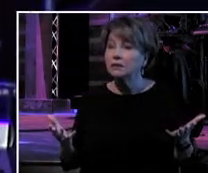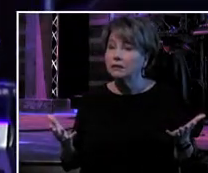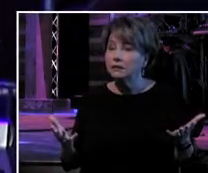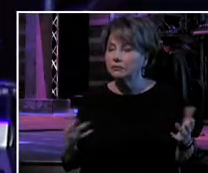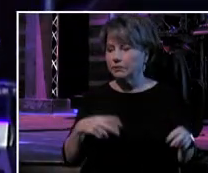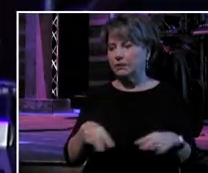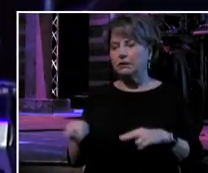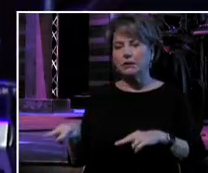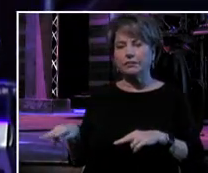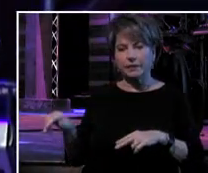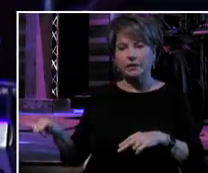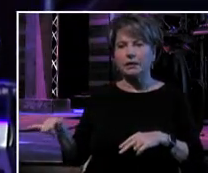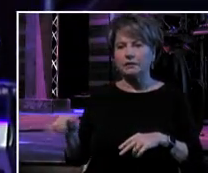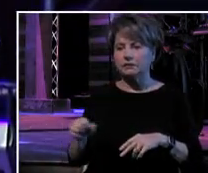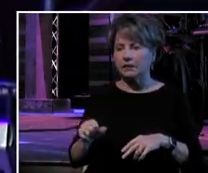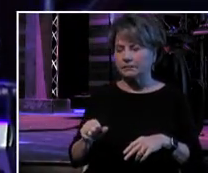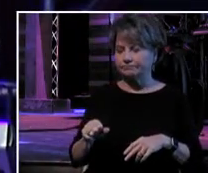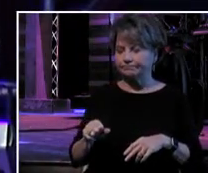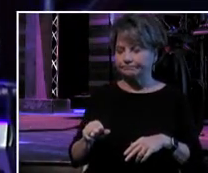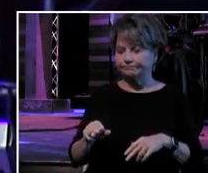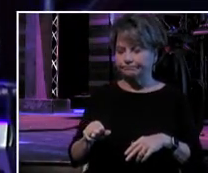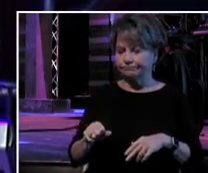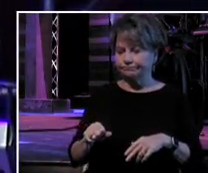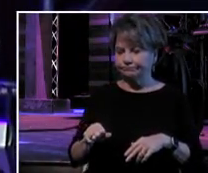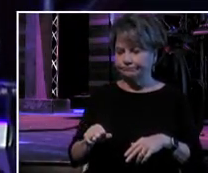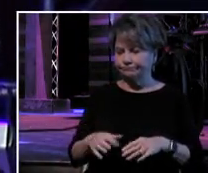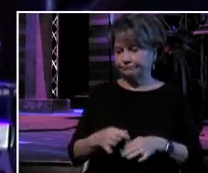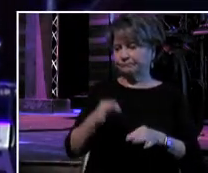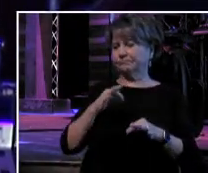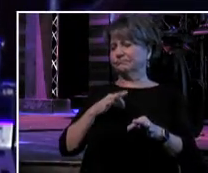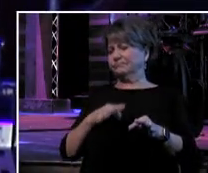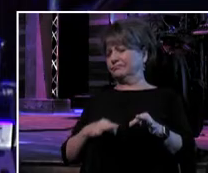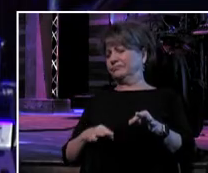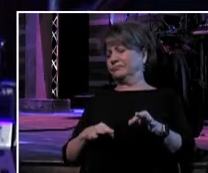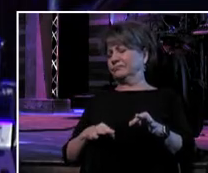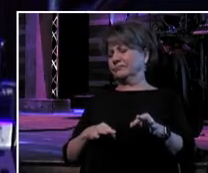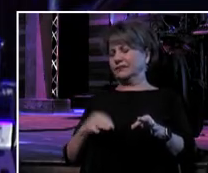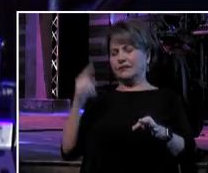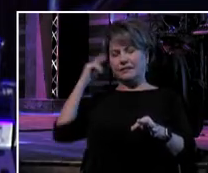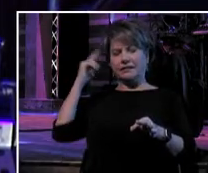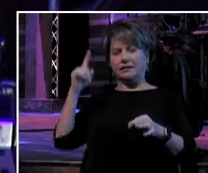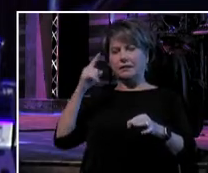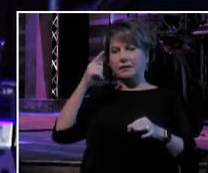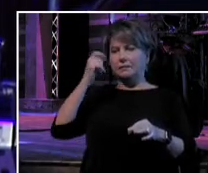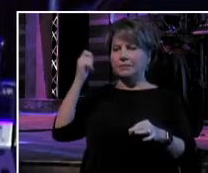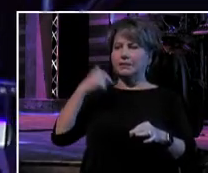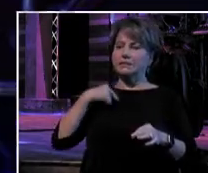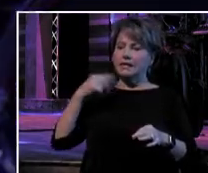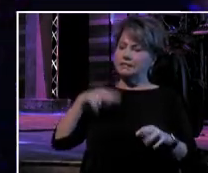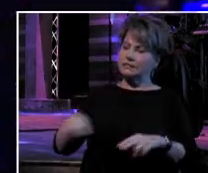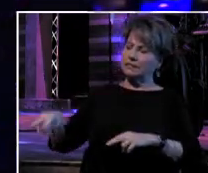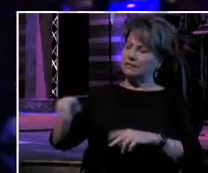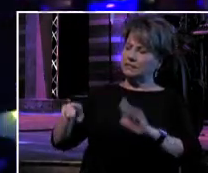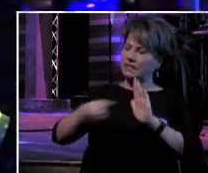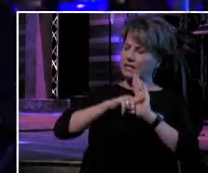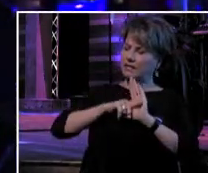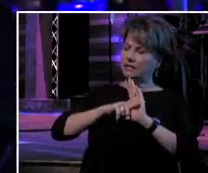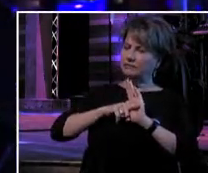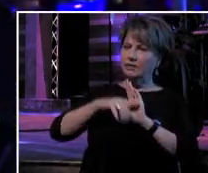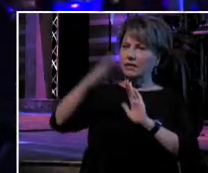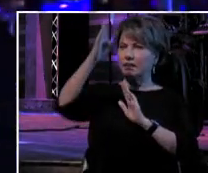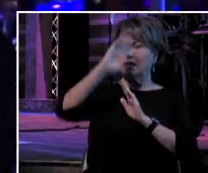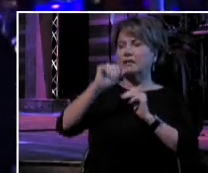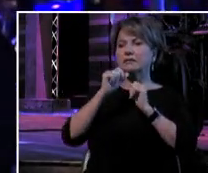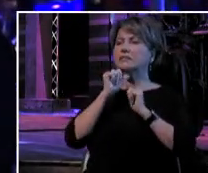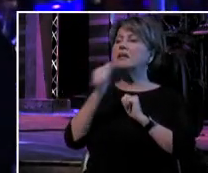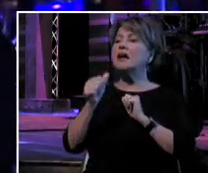as a setback. And so I think, because I'm viewing it this way, that God has put me to the side.